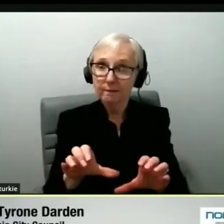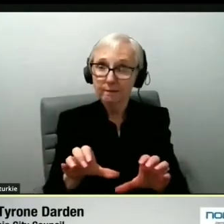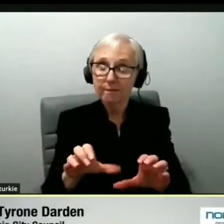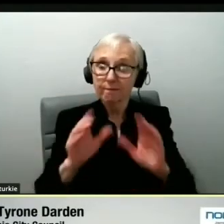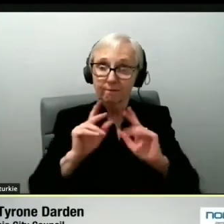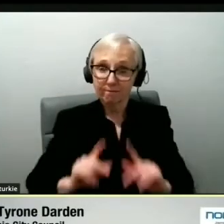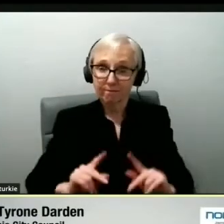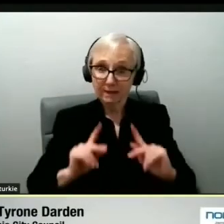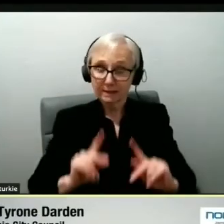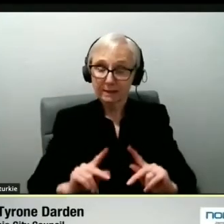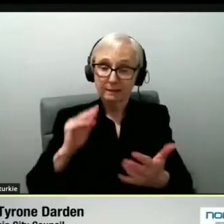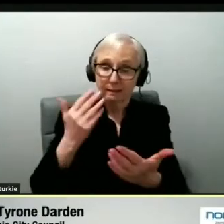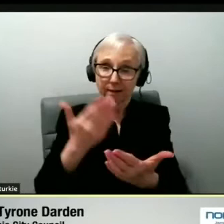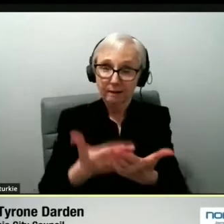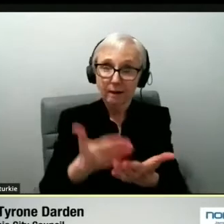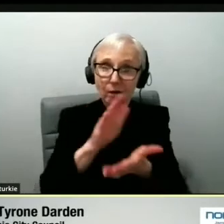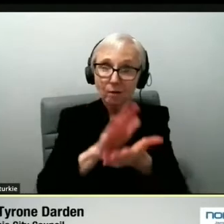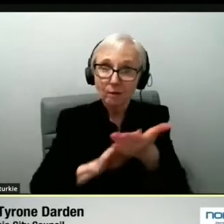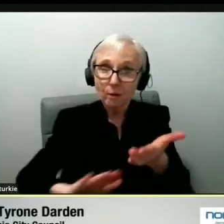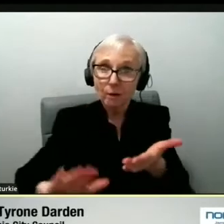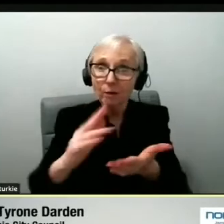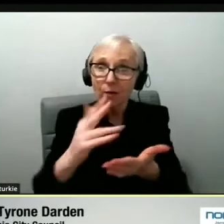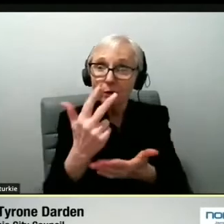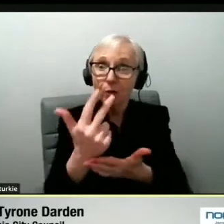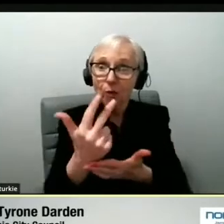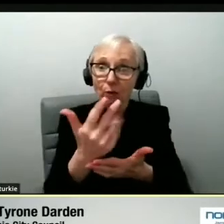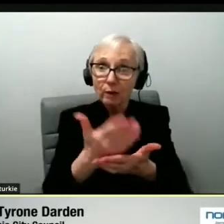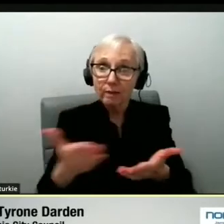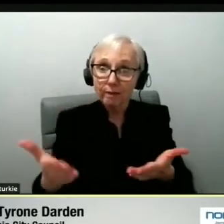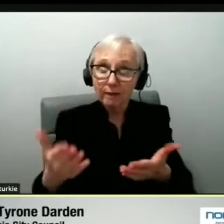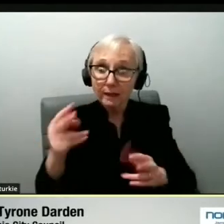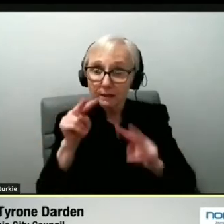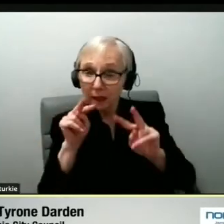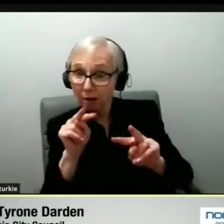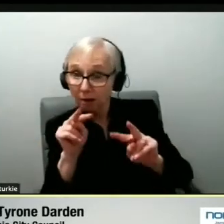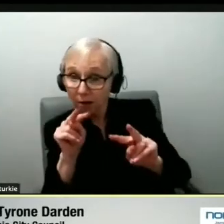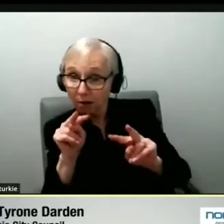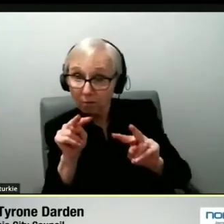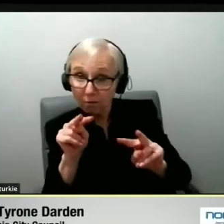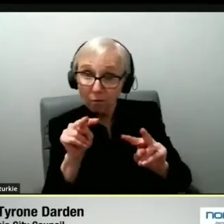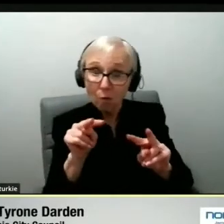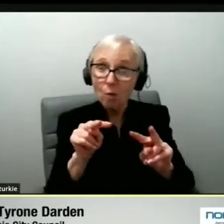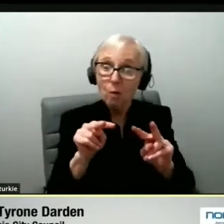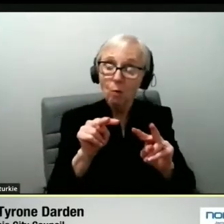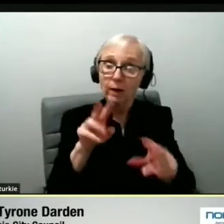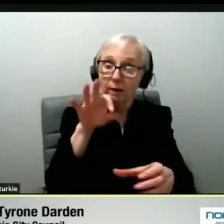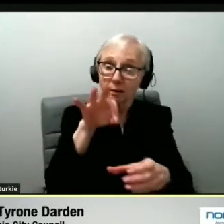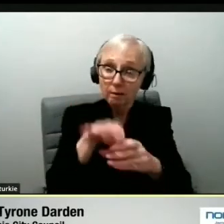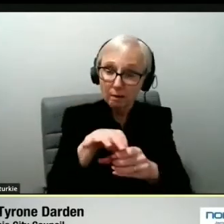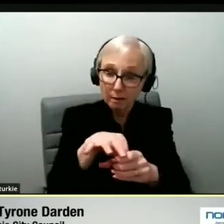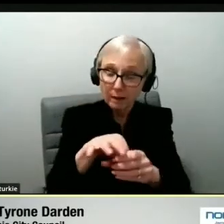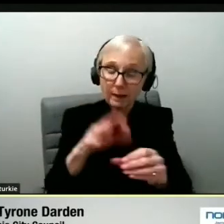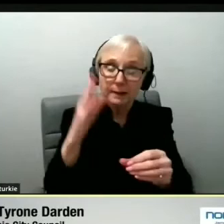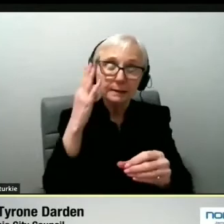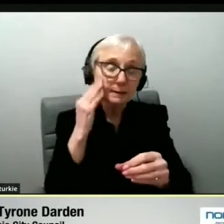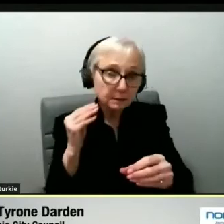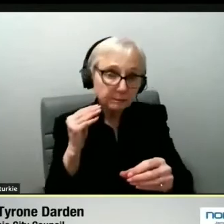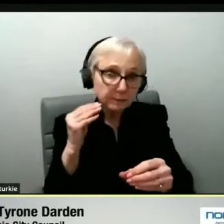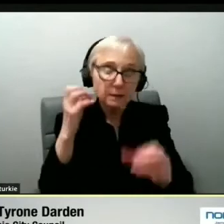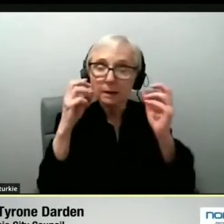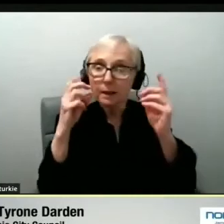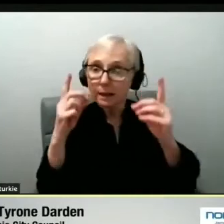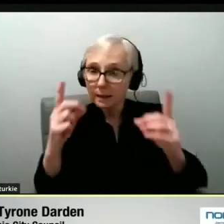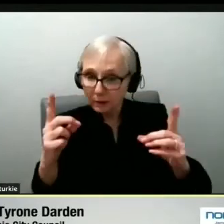since 2003. And there's three things that I look for in a candidate when I'm trying to cast an informed vote. That's experience,